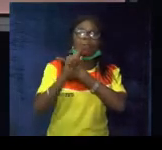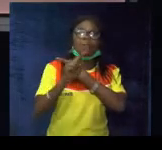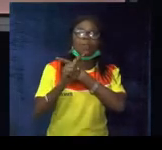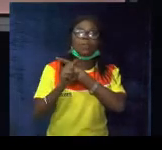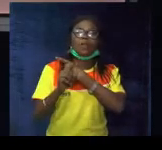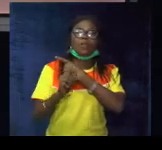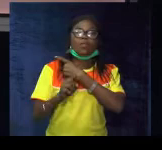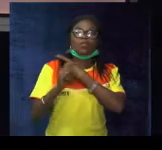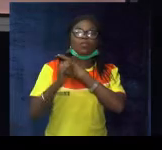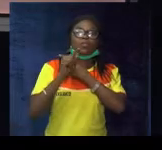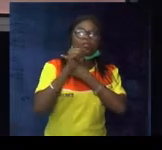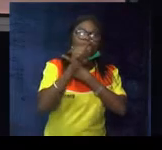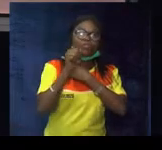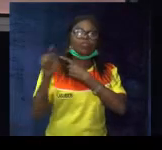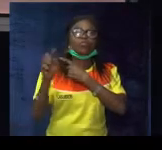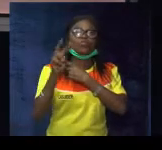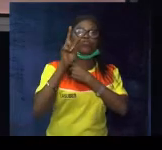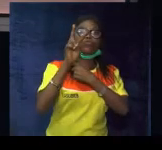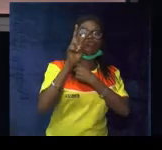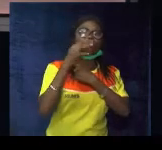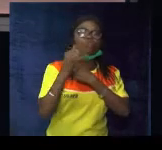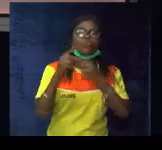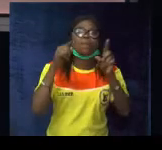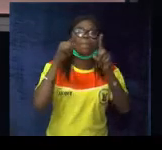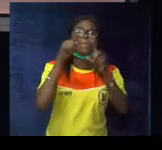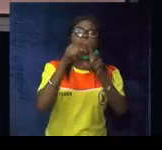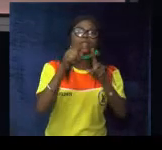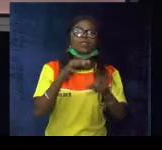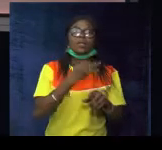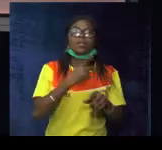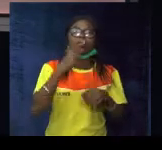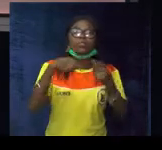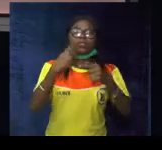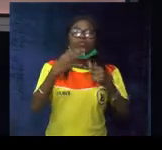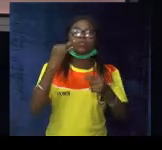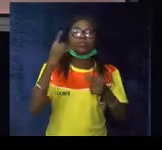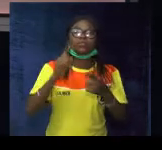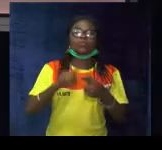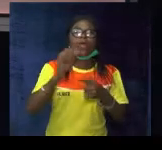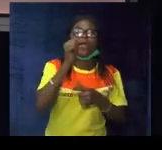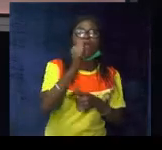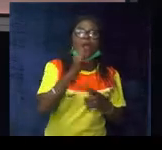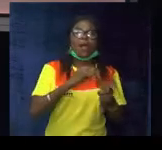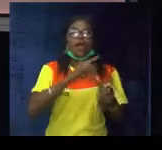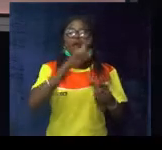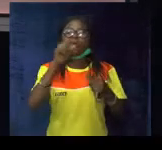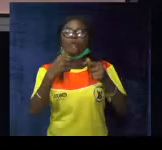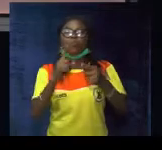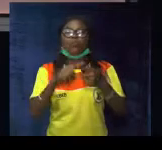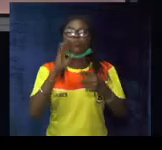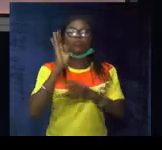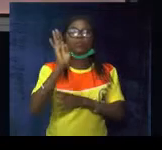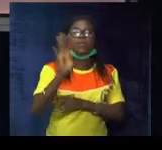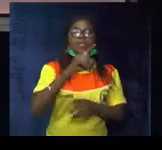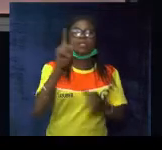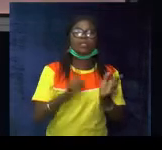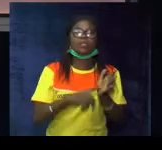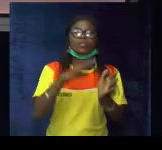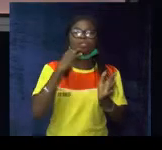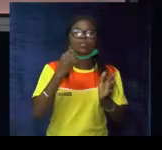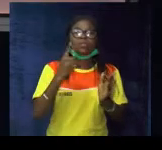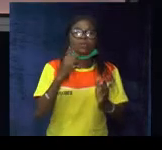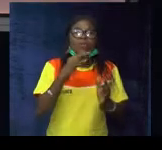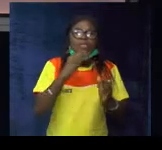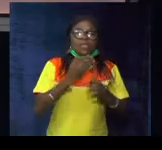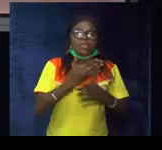a chord touches 2 points. So this chord starts from A and goes to B. Now, this chord